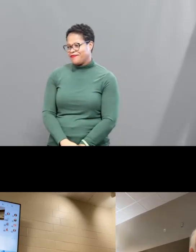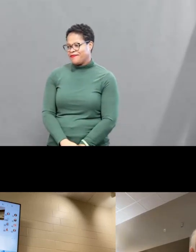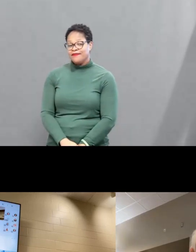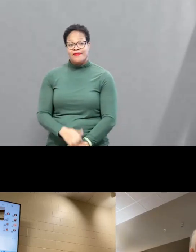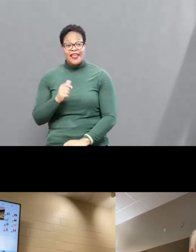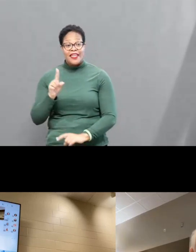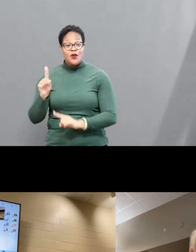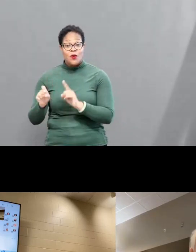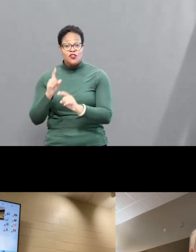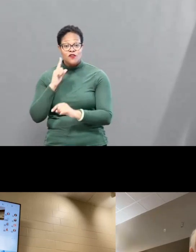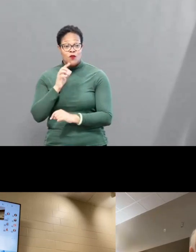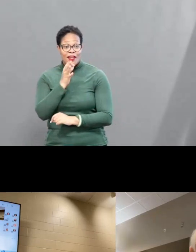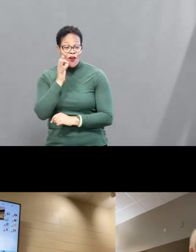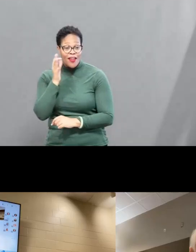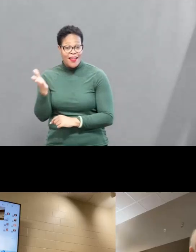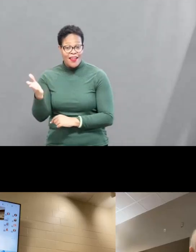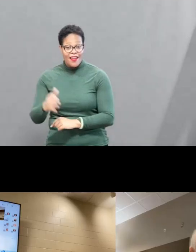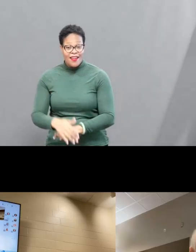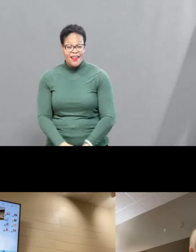Any questions to Gary?